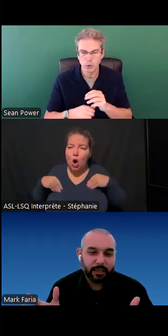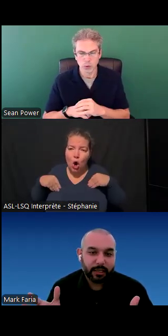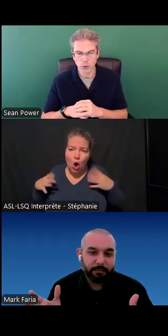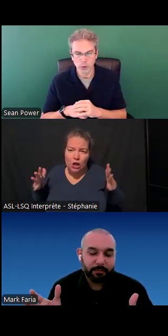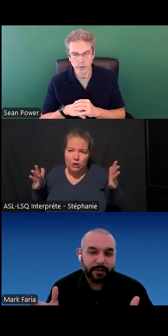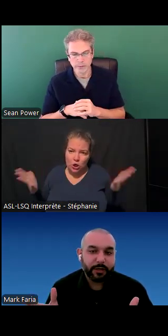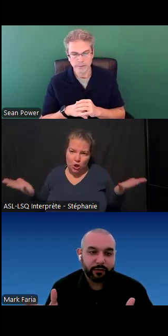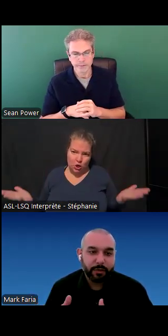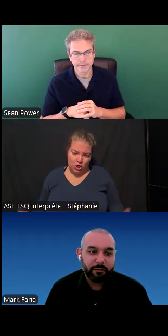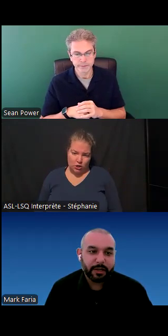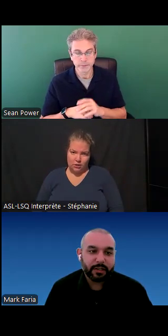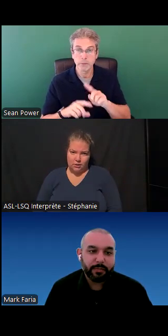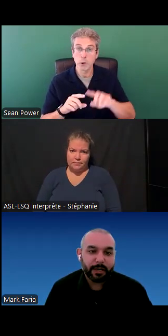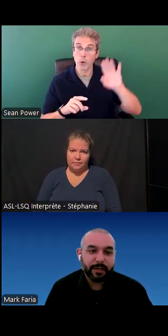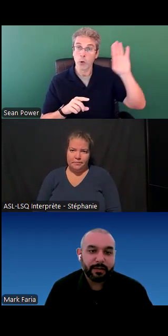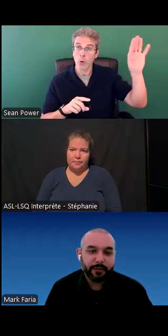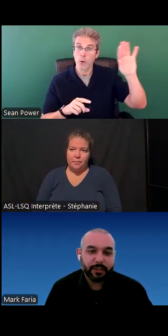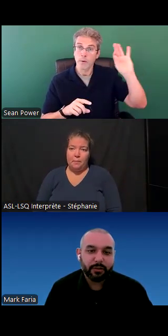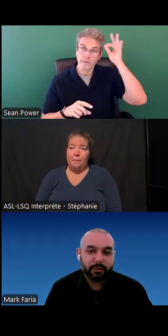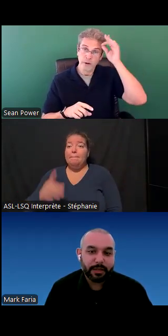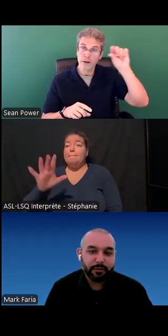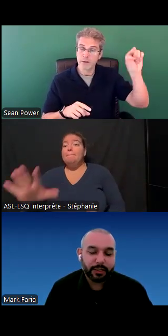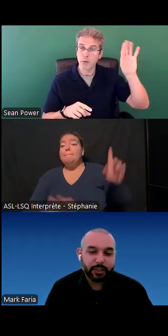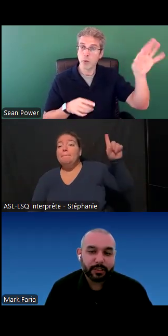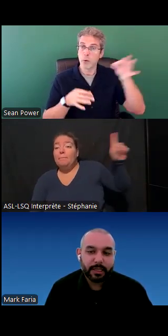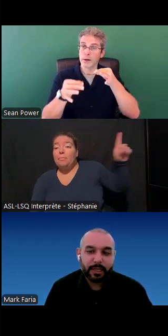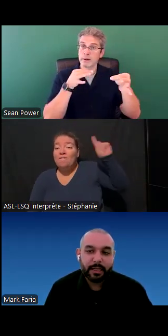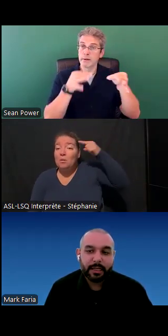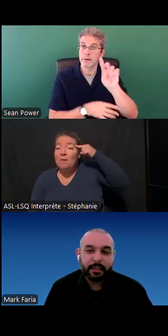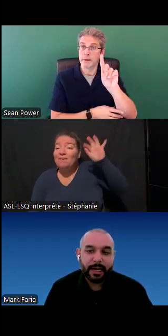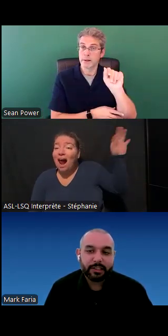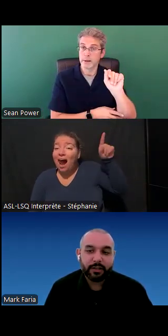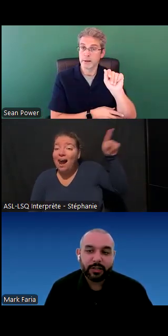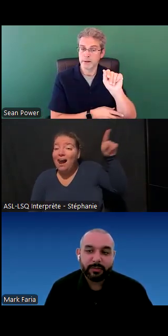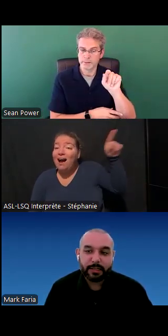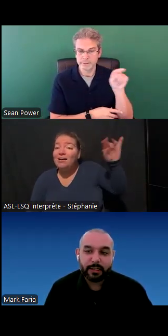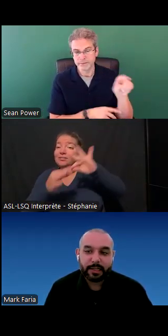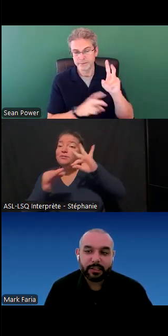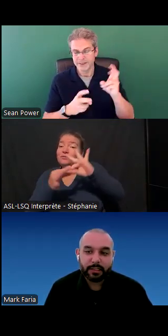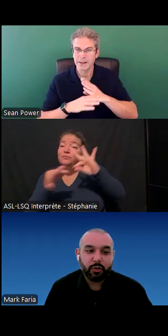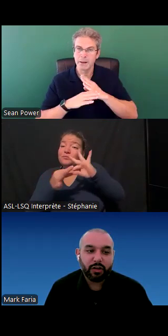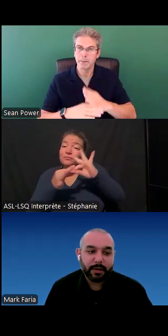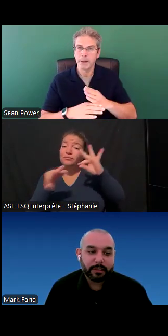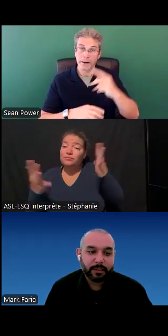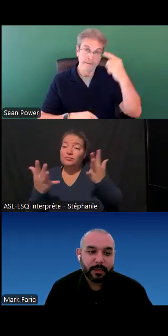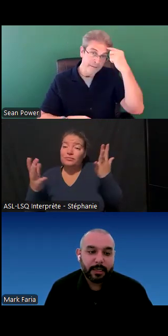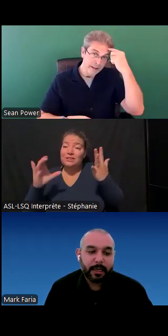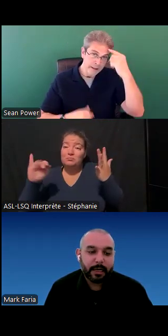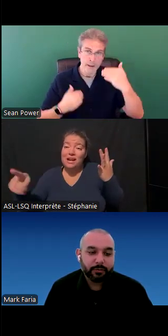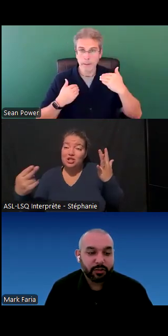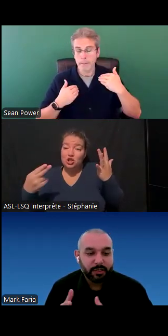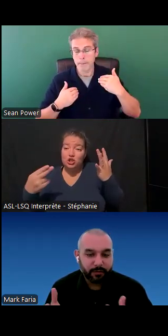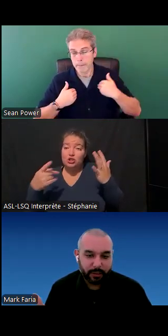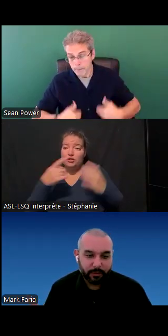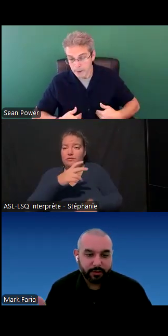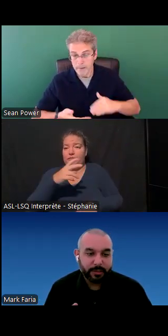is the definition from the government. It's an impairment in physical or mental functions lasting or expected to last at least 12 months.